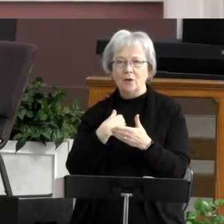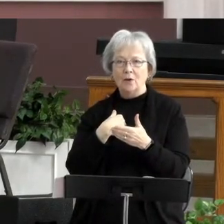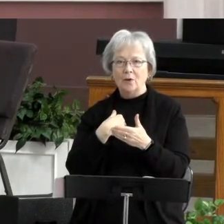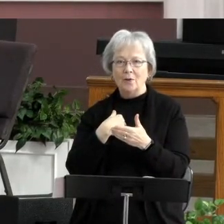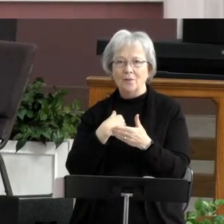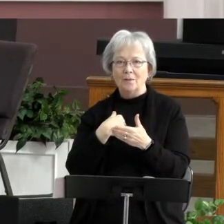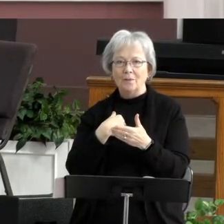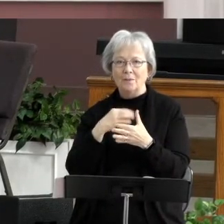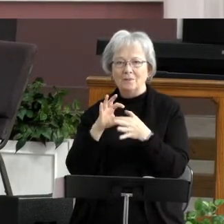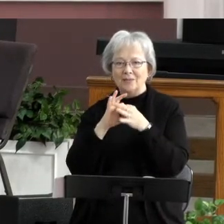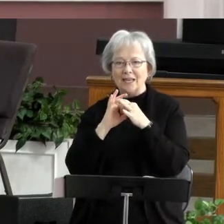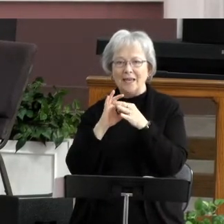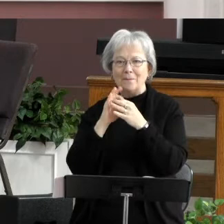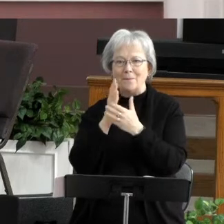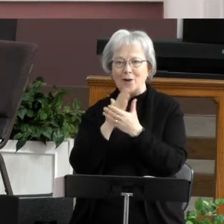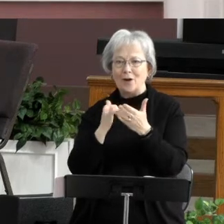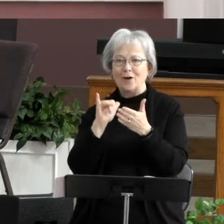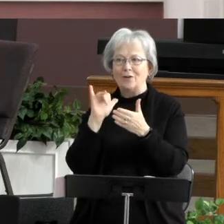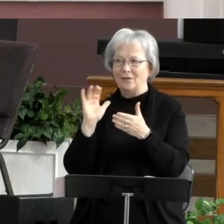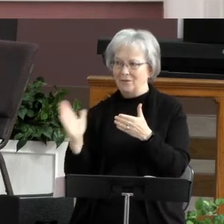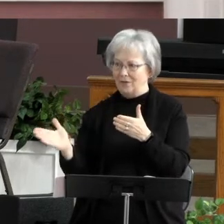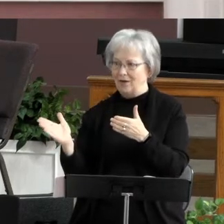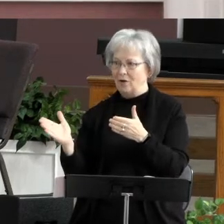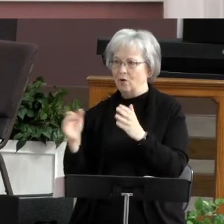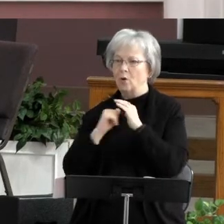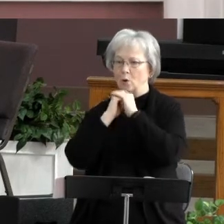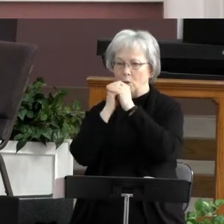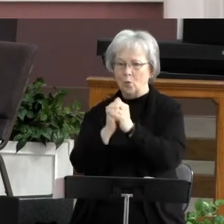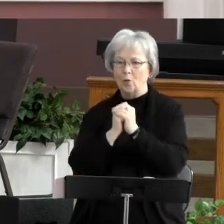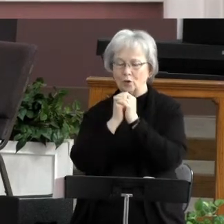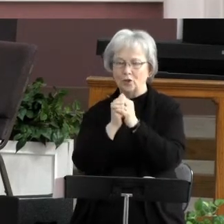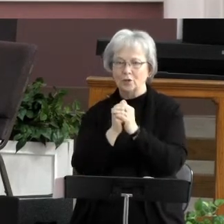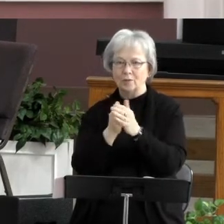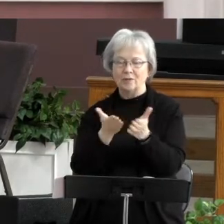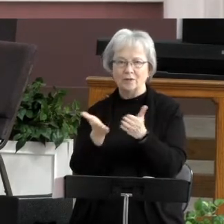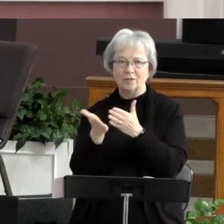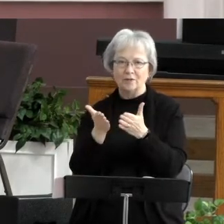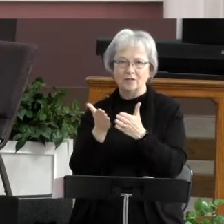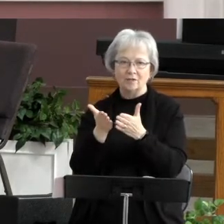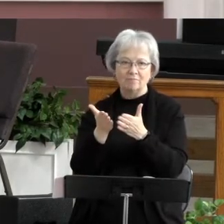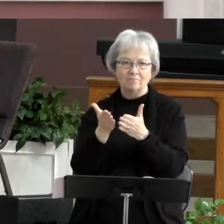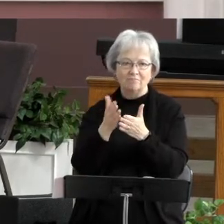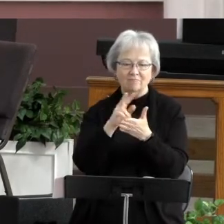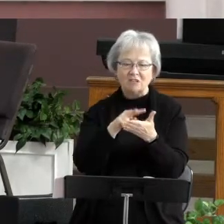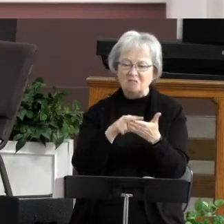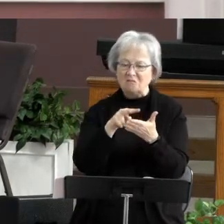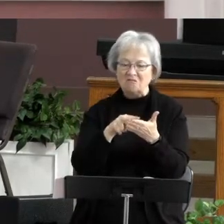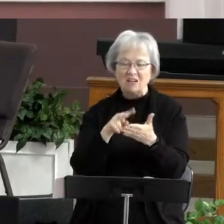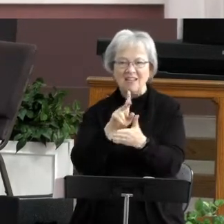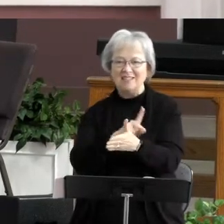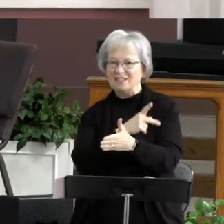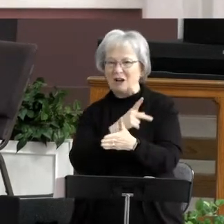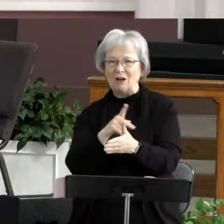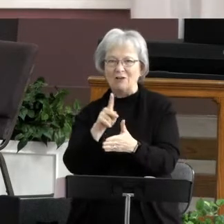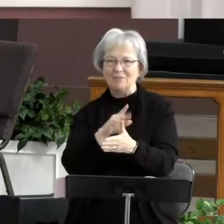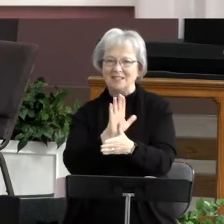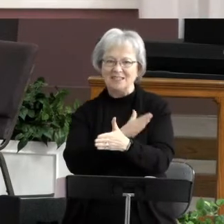service on Thursday night. Reading psalms, singing hymns.